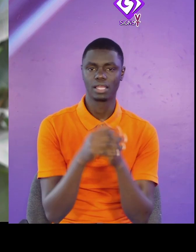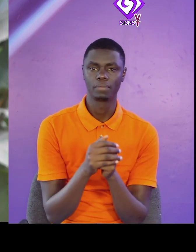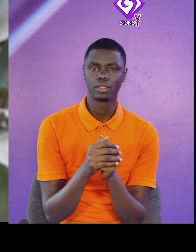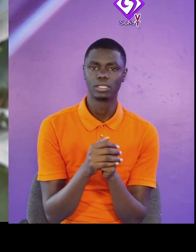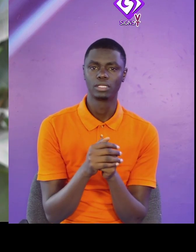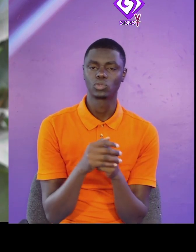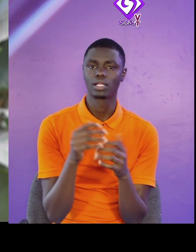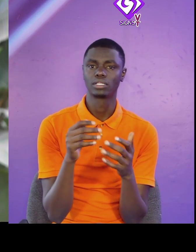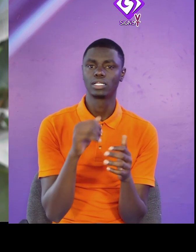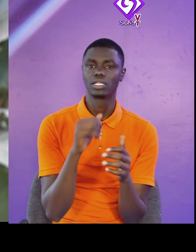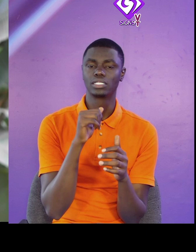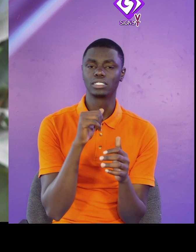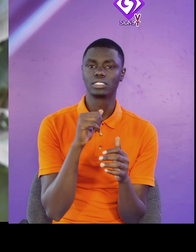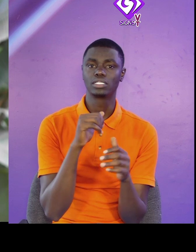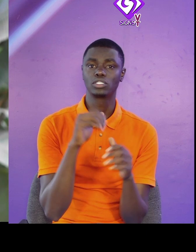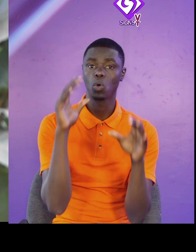lack of access to